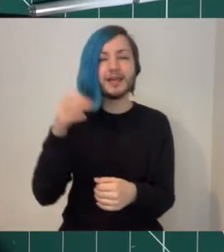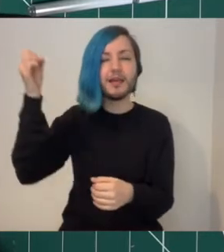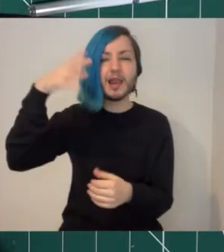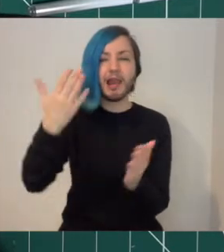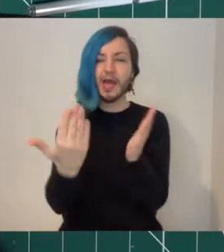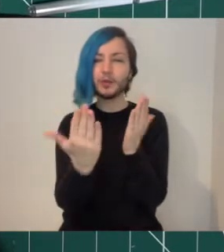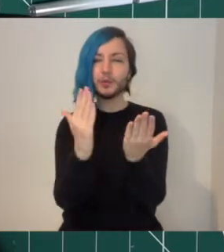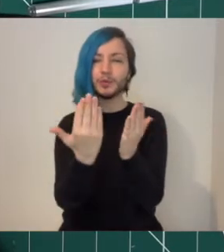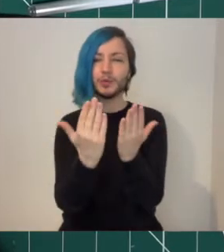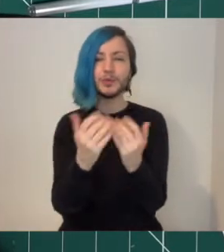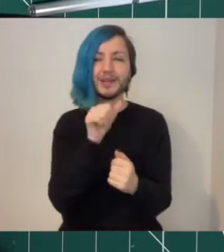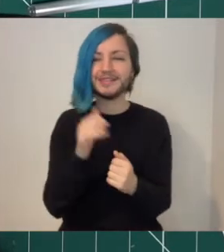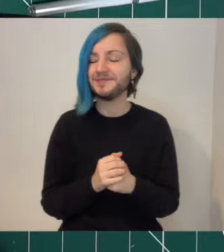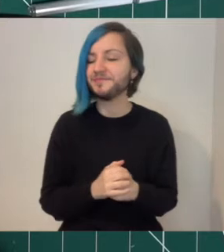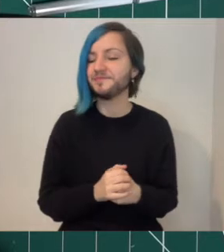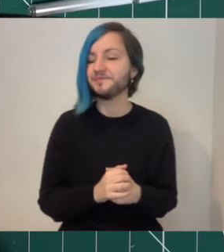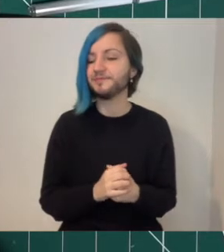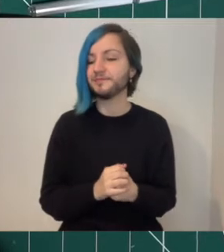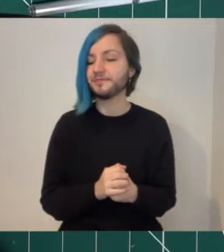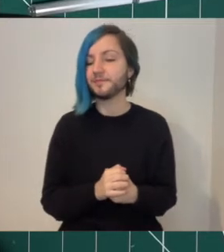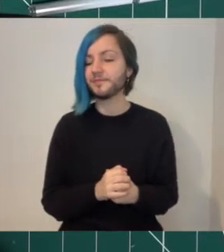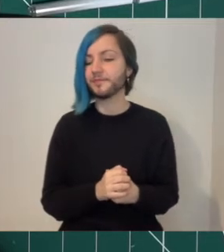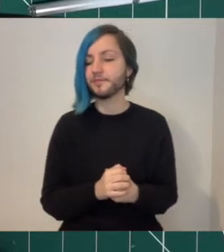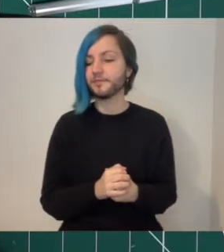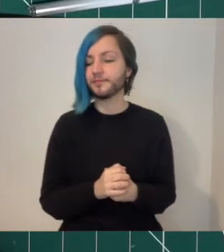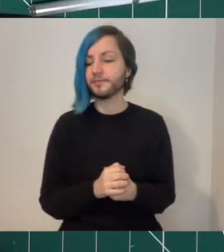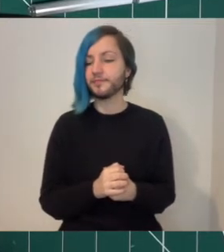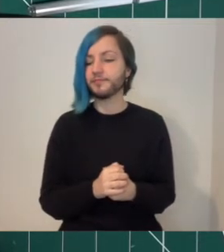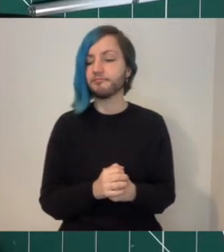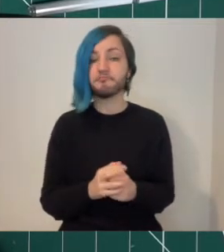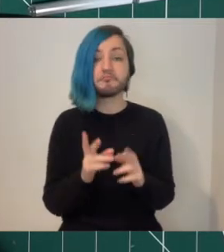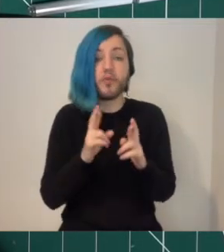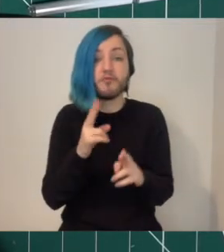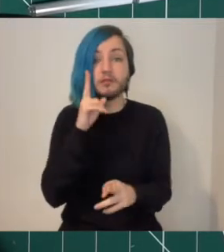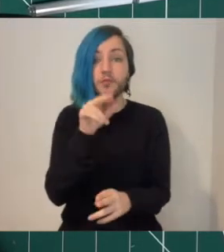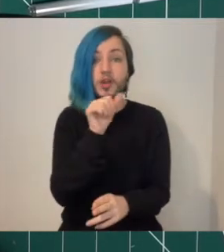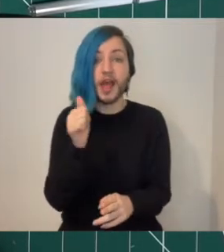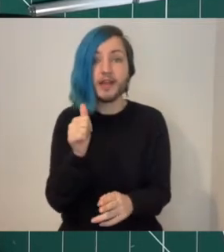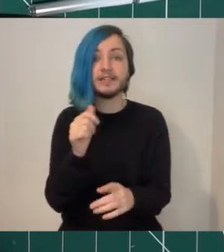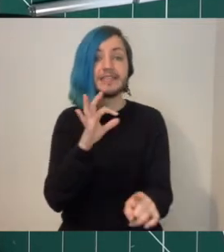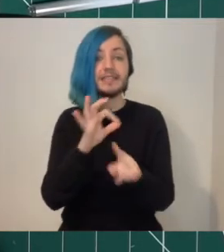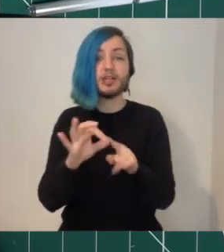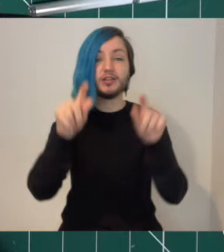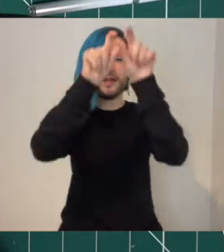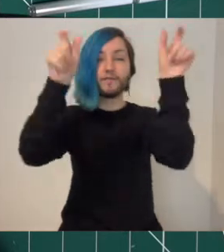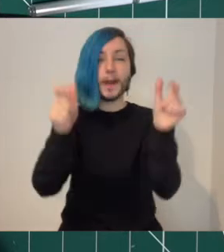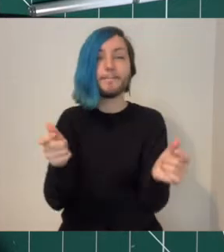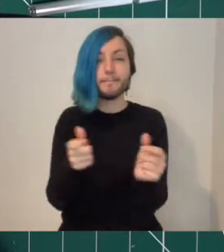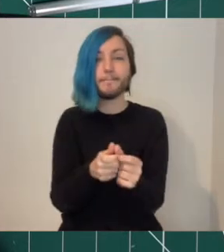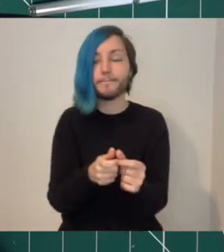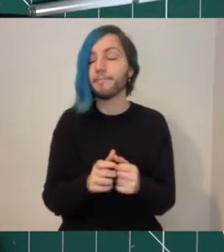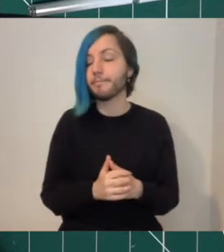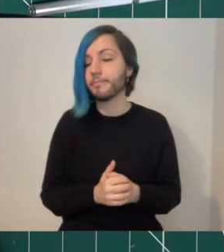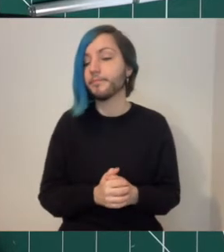it catches sort of in the light and hopefully looks nice and effective if you put it